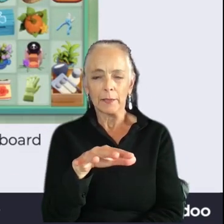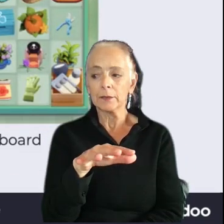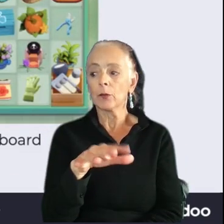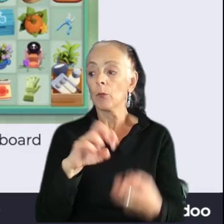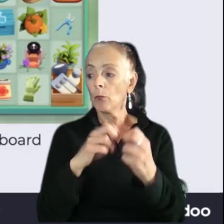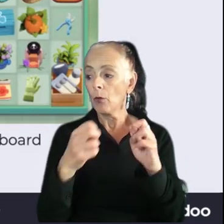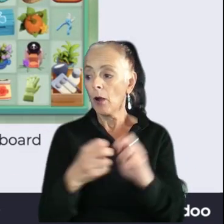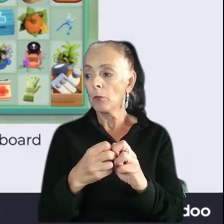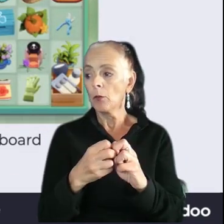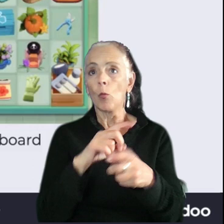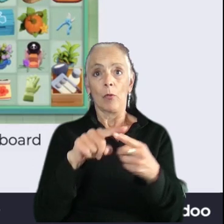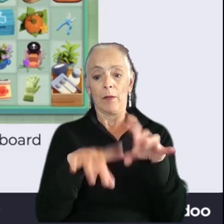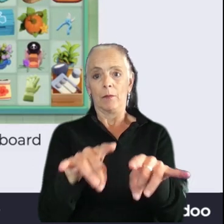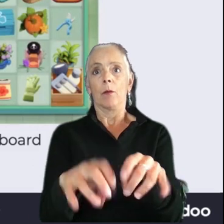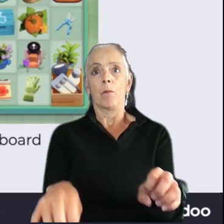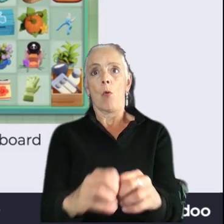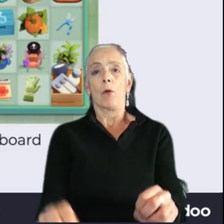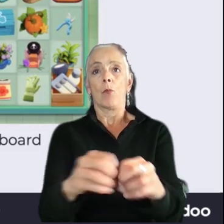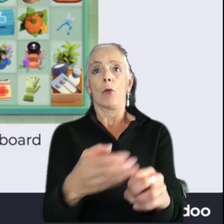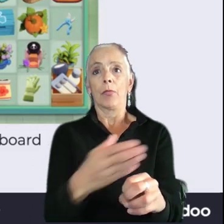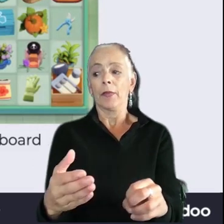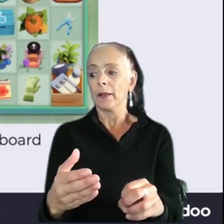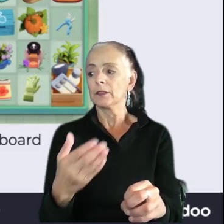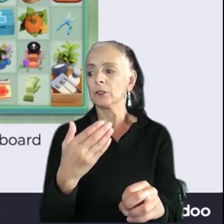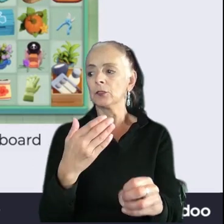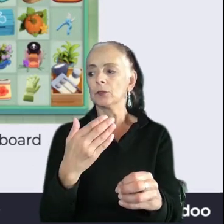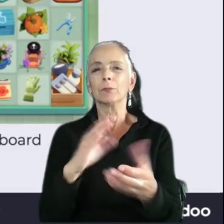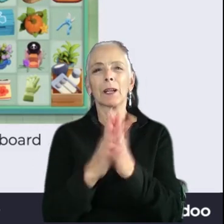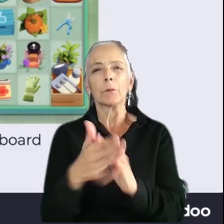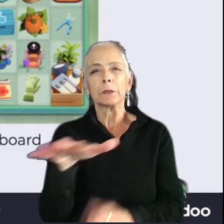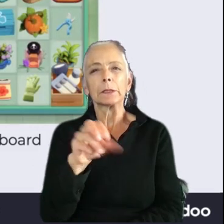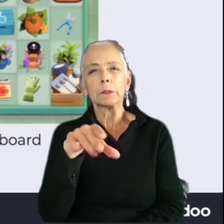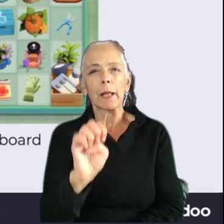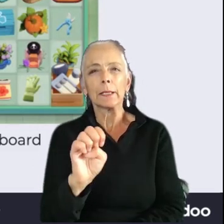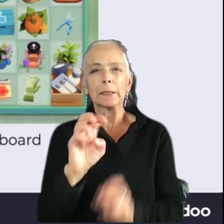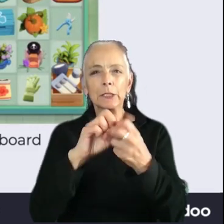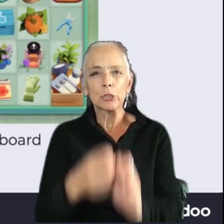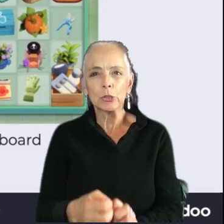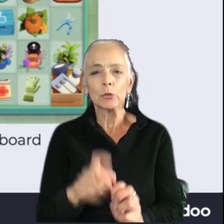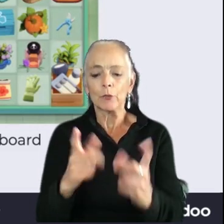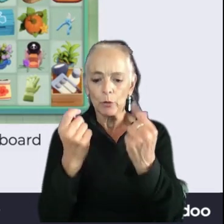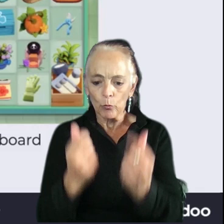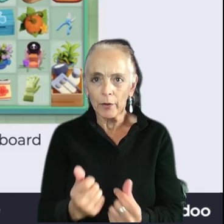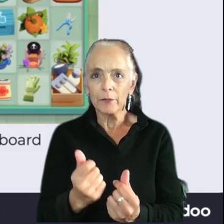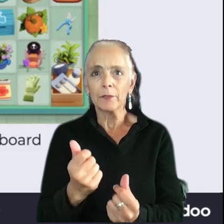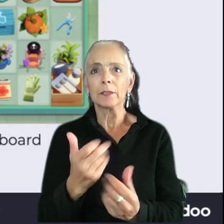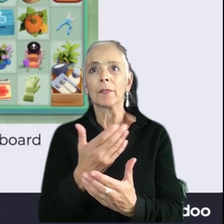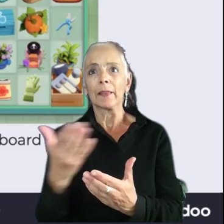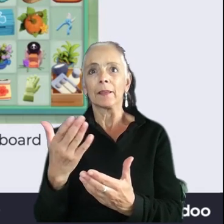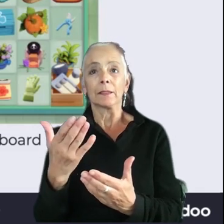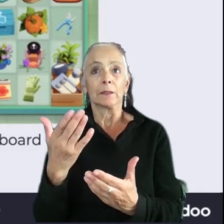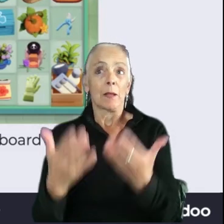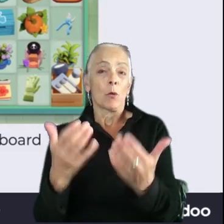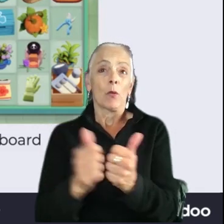more and more items, there is quickly a space issue. So players have to get rid of resources that may have a high value or